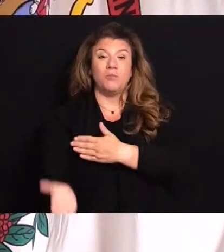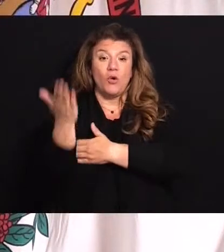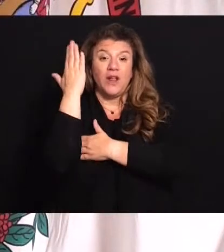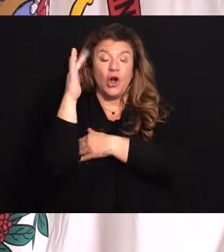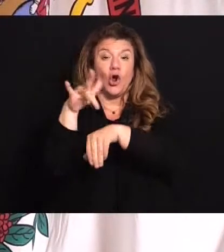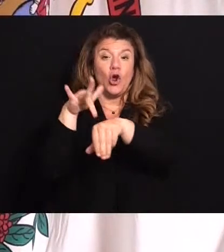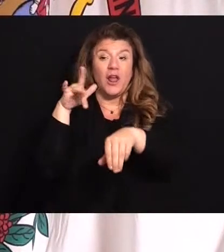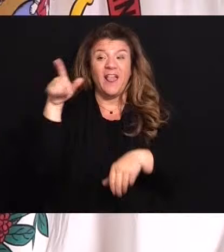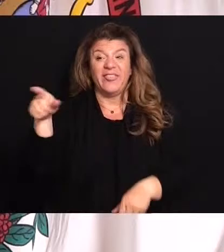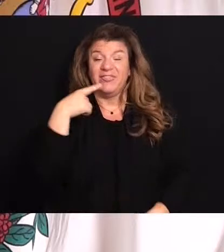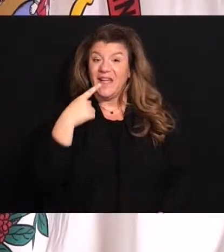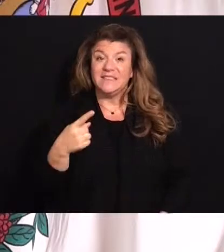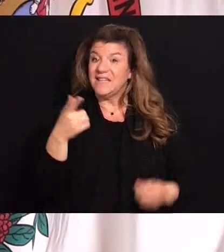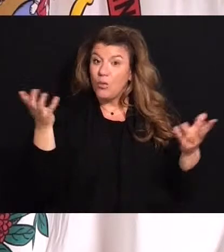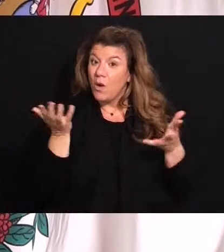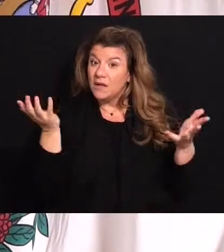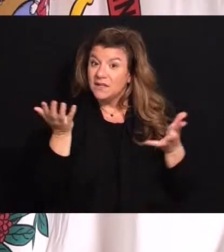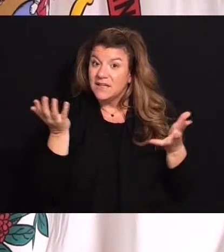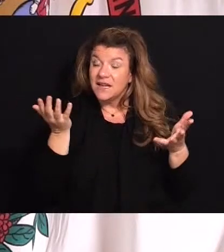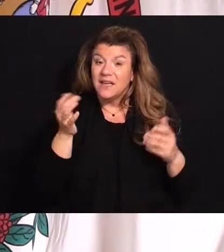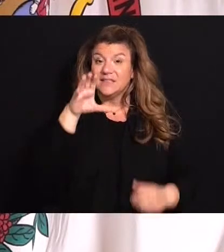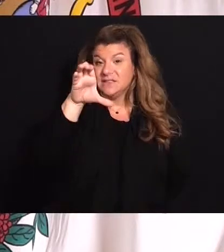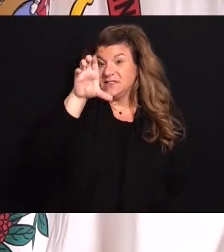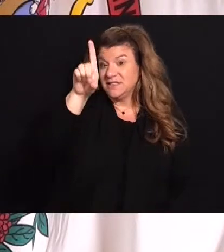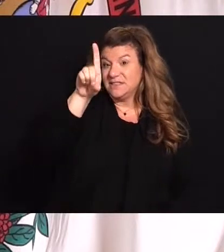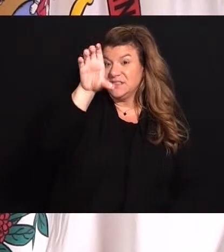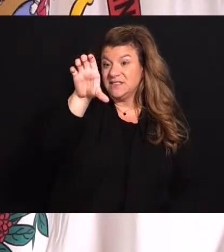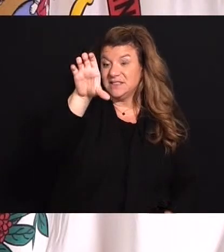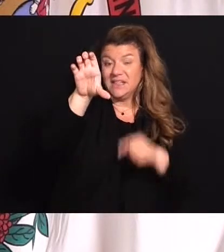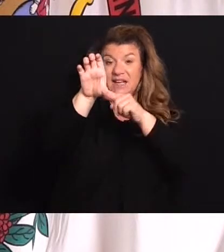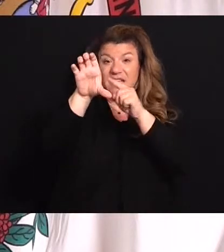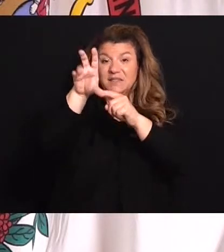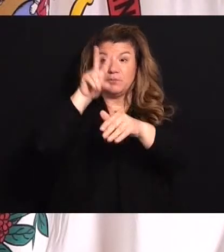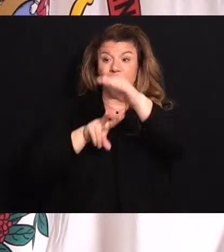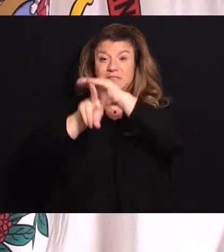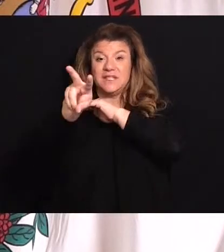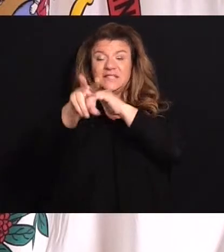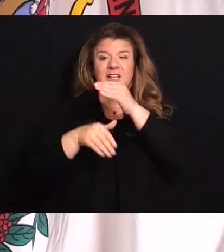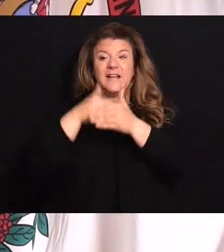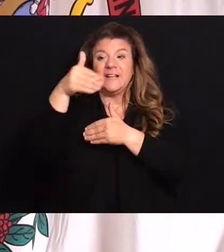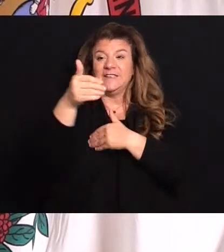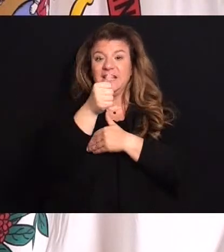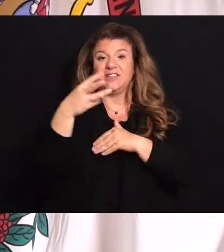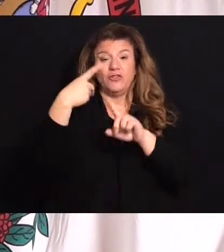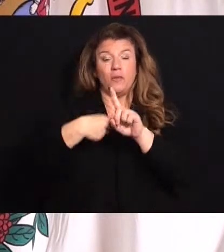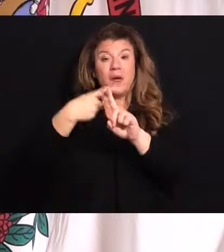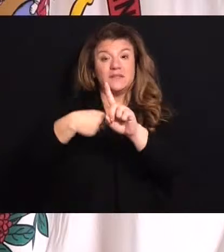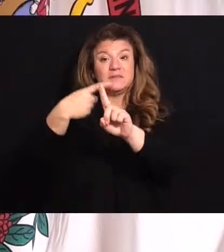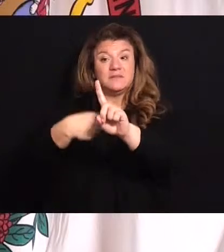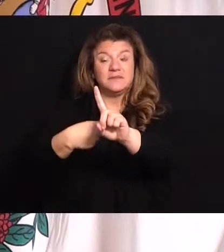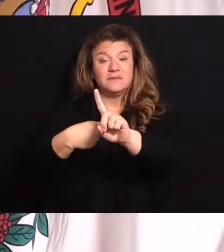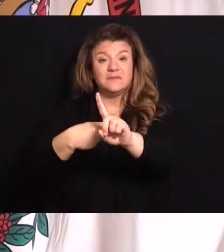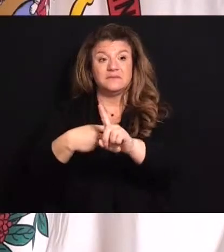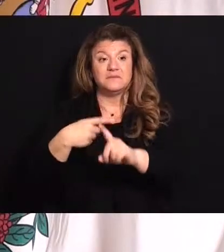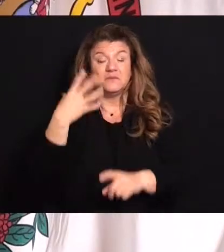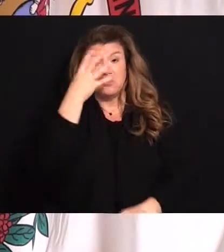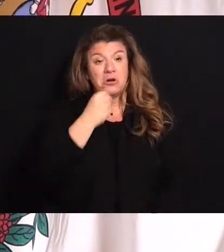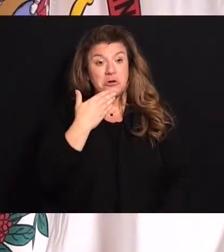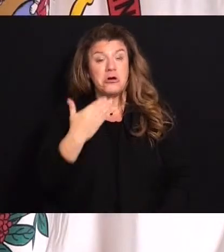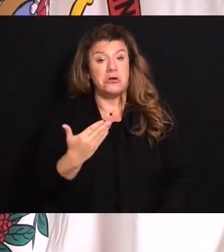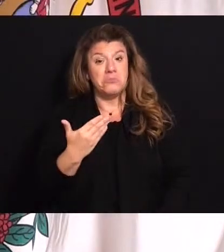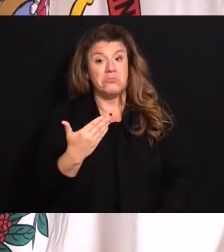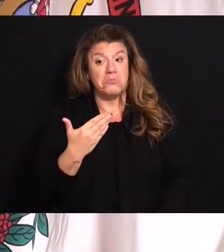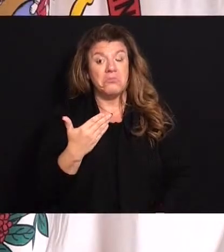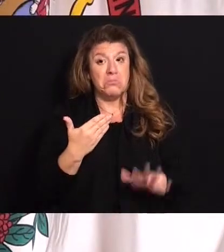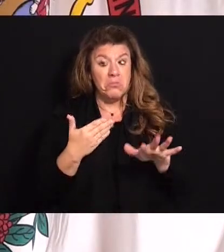and they said basically the CDC is predicting the next couple of months to be pretty good months, some